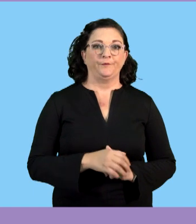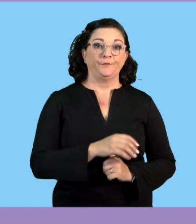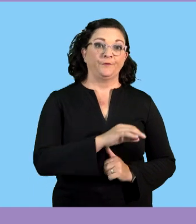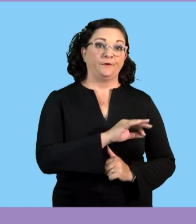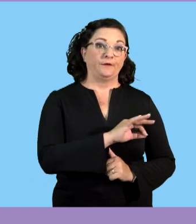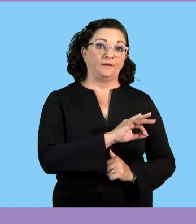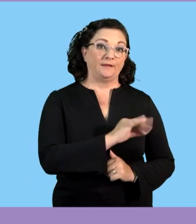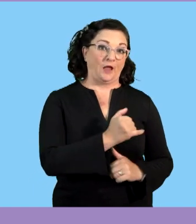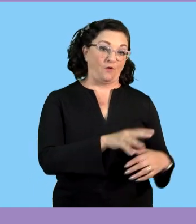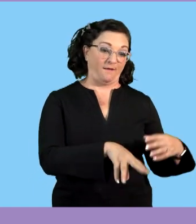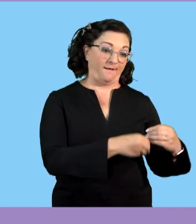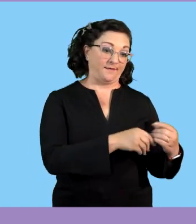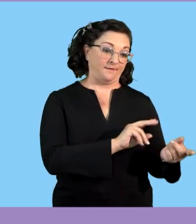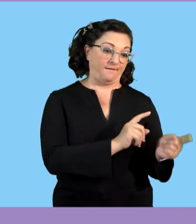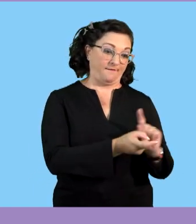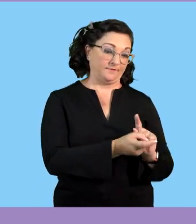apply the